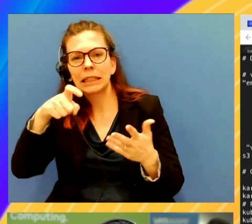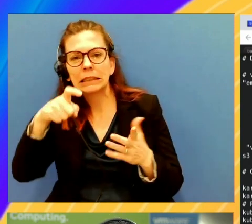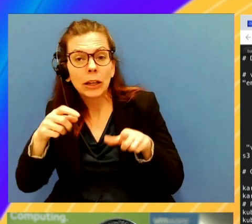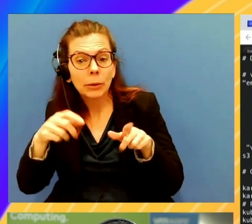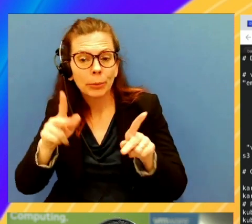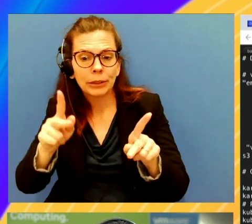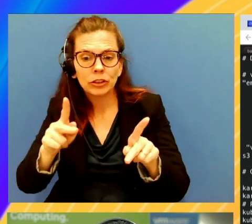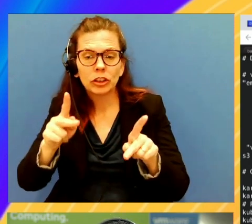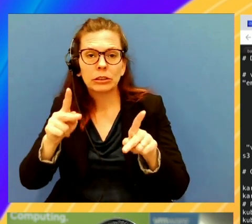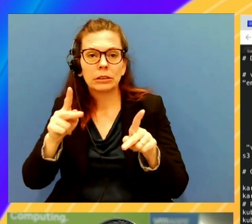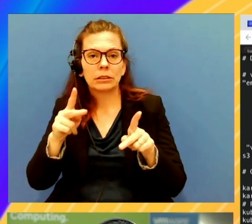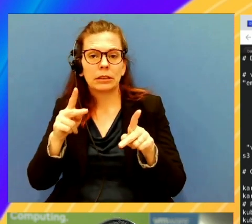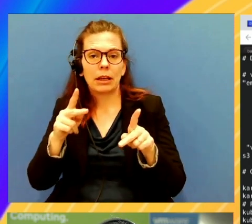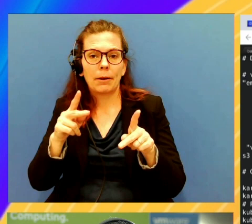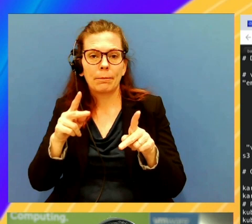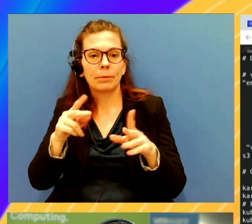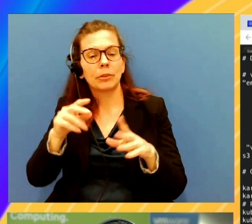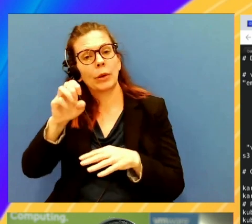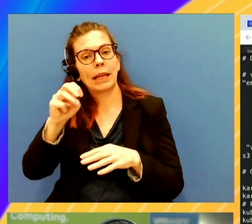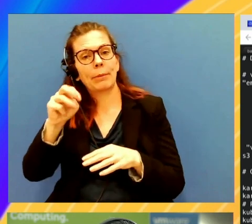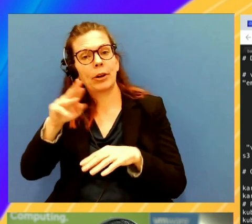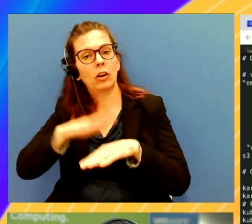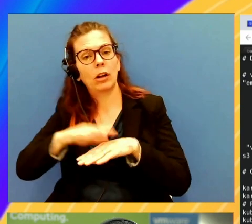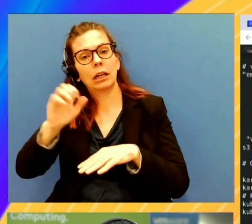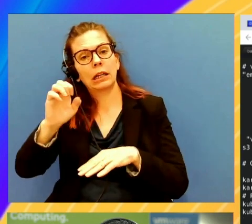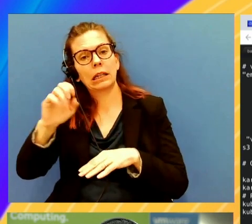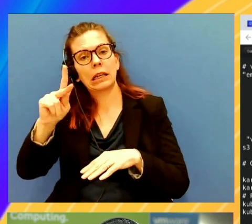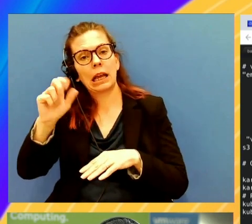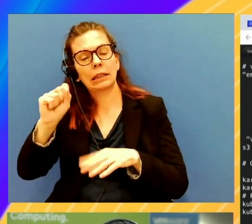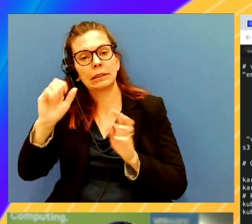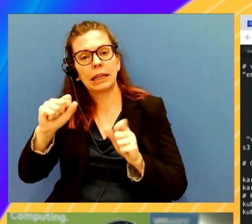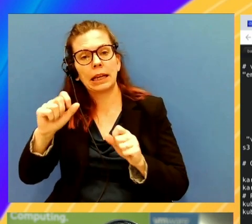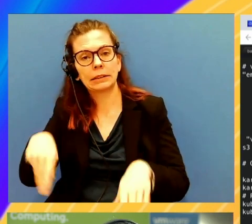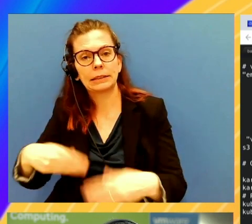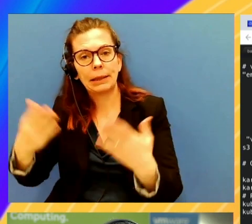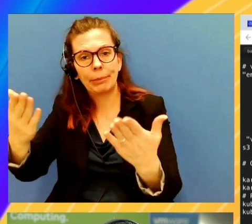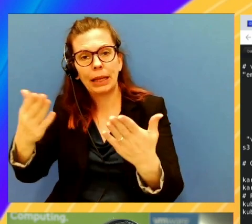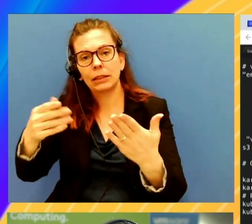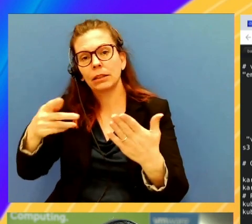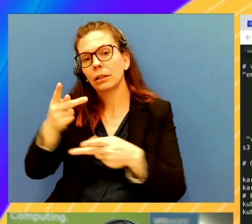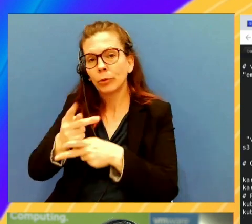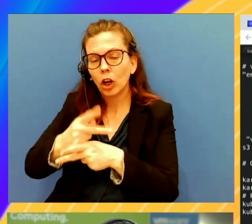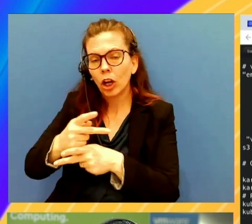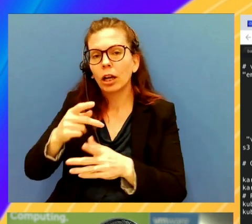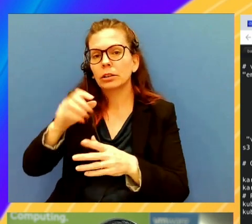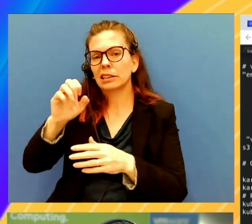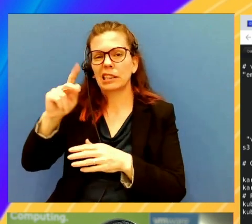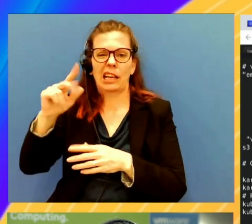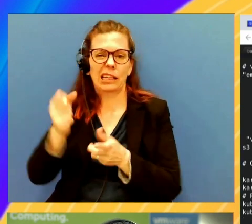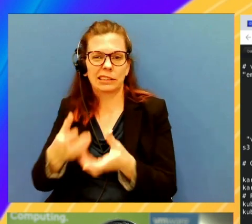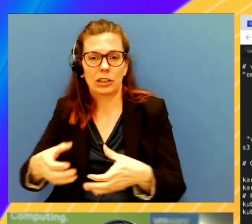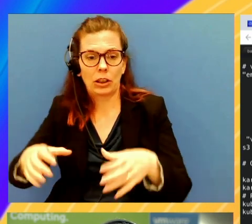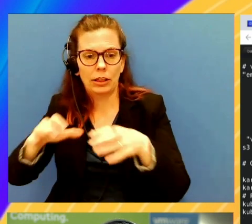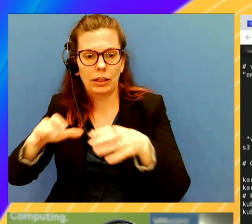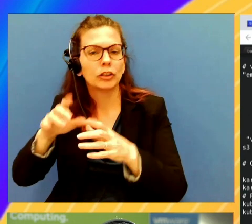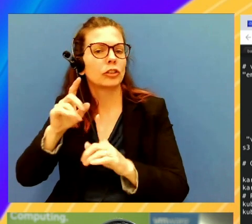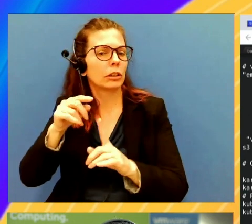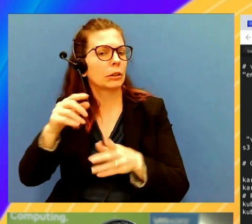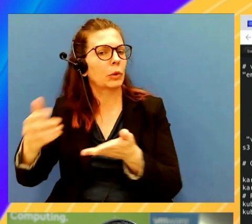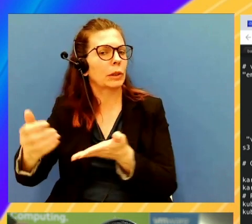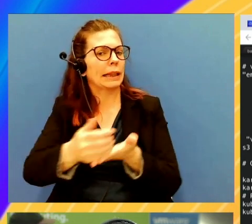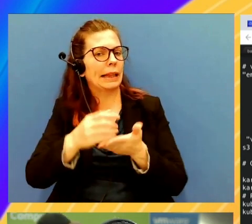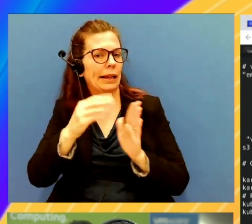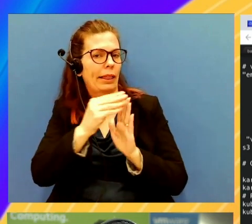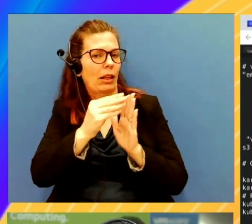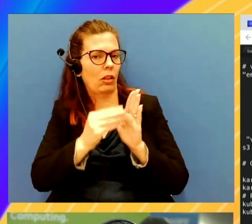that EMR and EKS can submit pods in EKS cluster. And definitely we would want to collect the